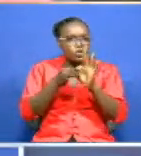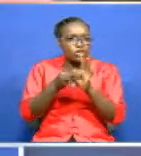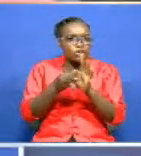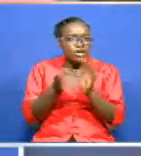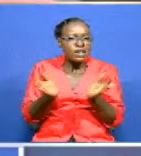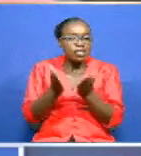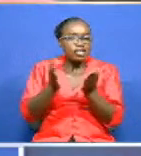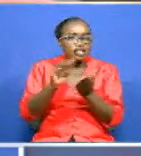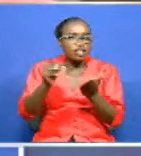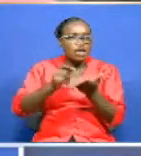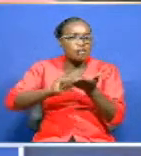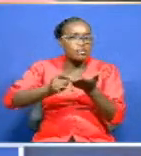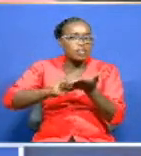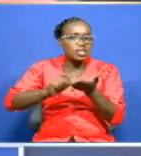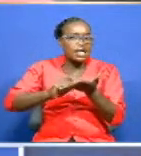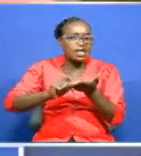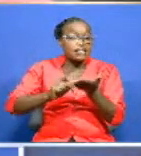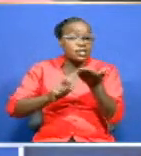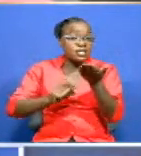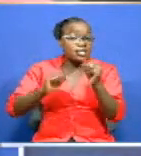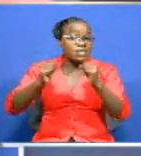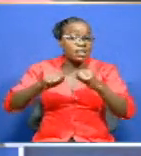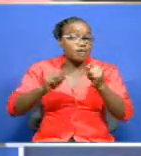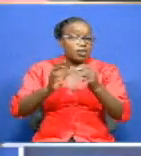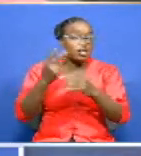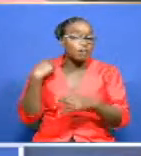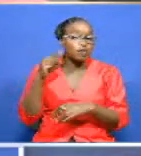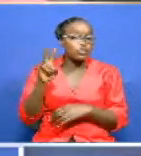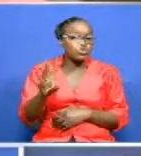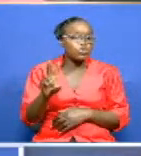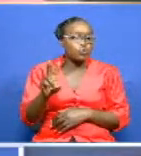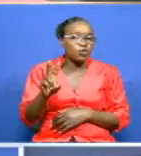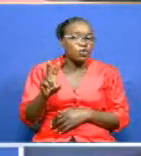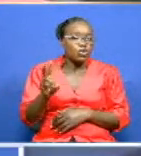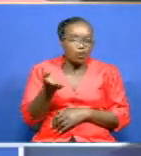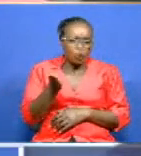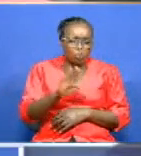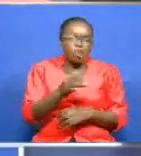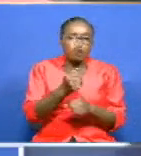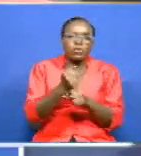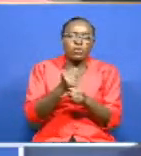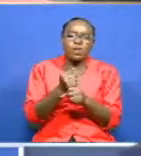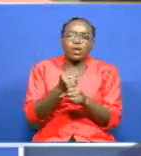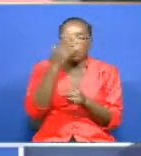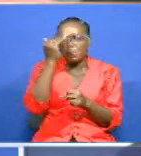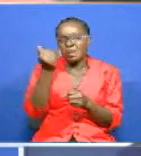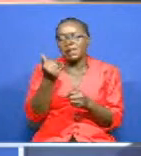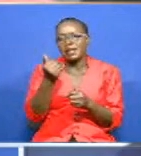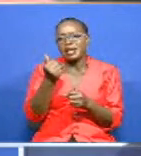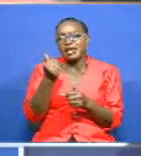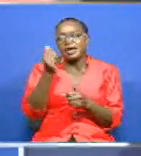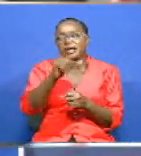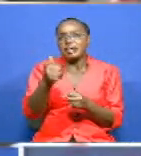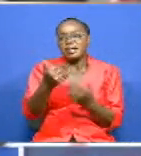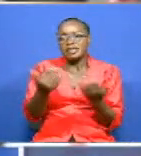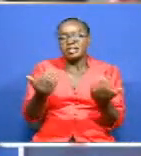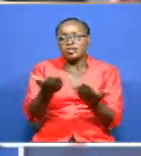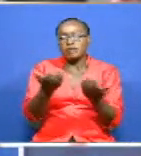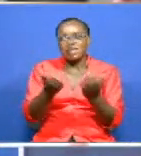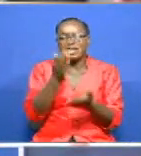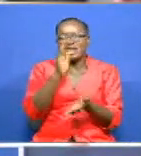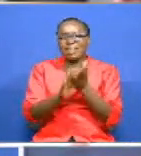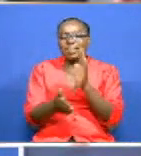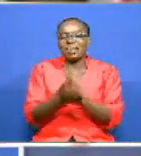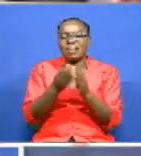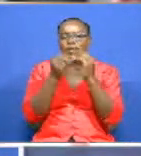waweze kutia mkataba huu sahihi. Na jambo la pili, tuweze kurudi kazini kwa sababu hatuna jambo lingine tunalolihitaji. Because